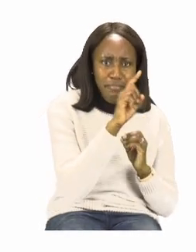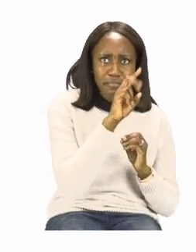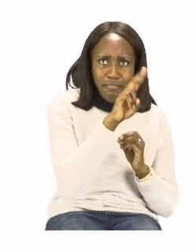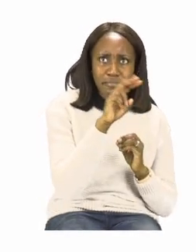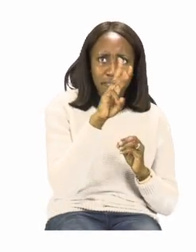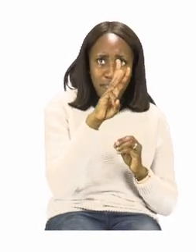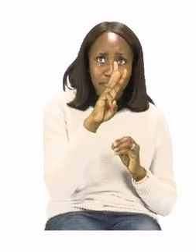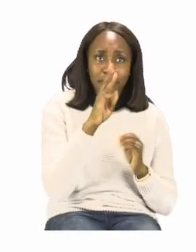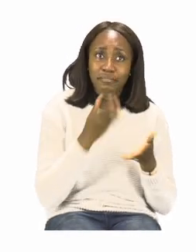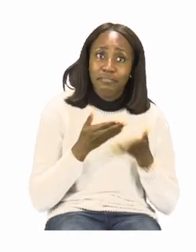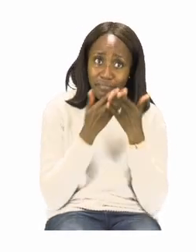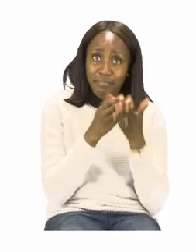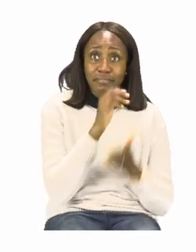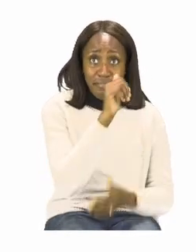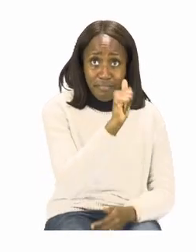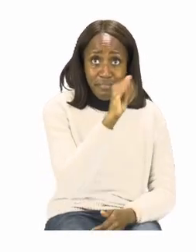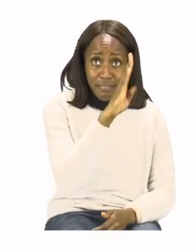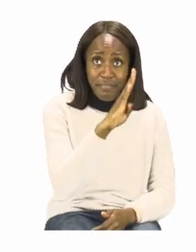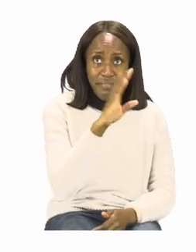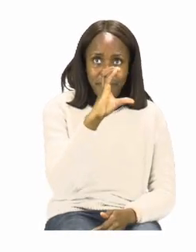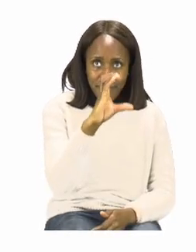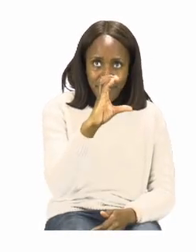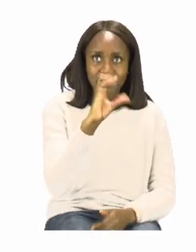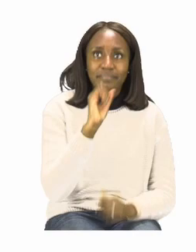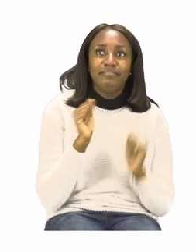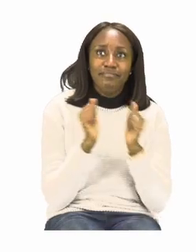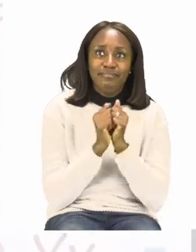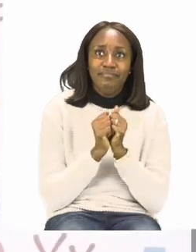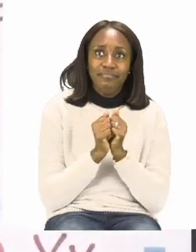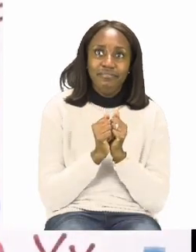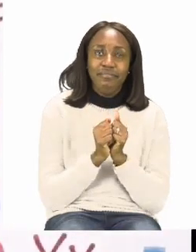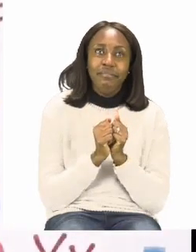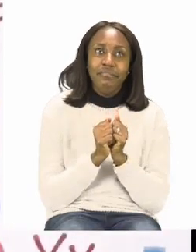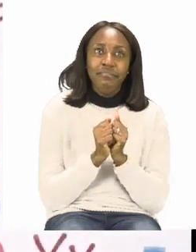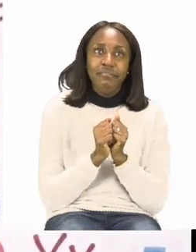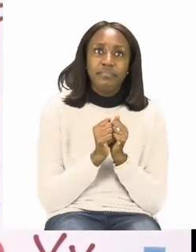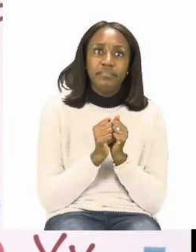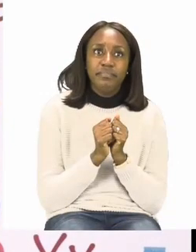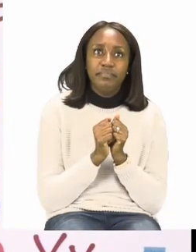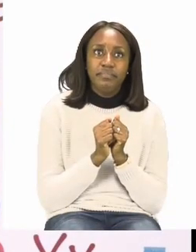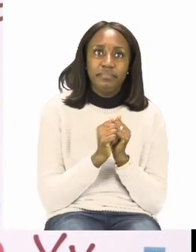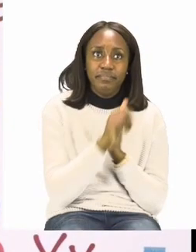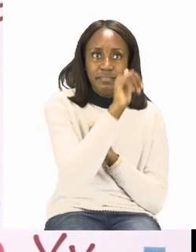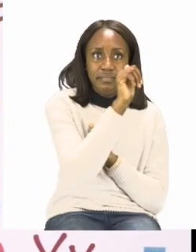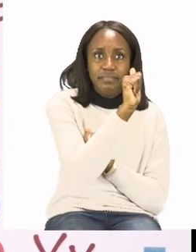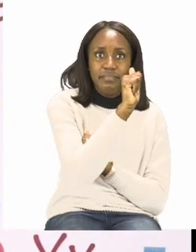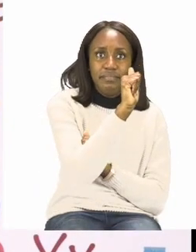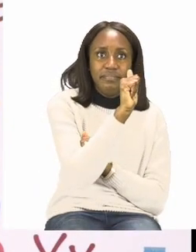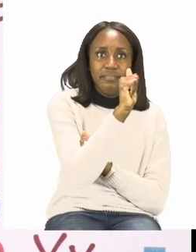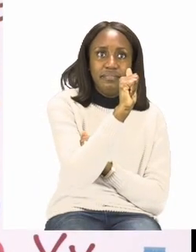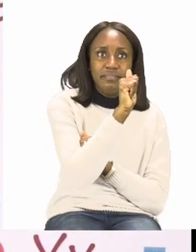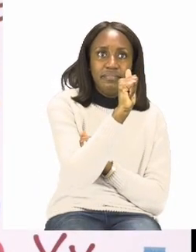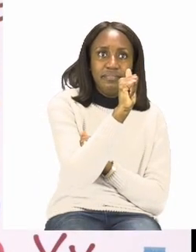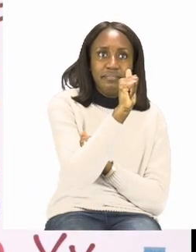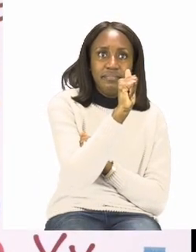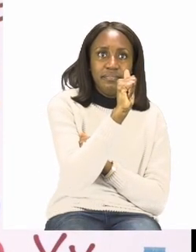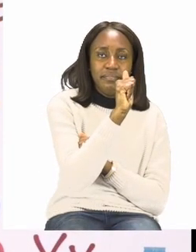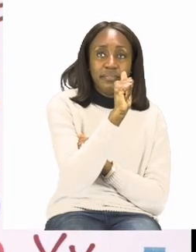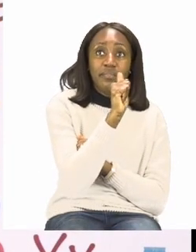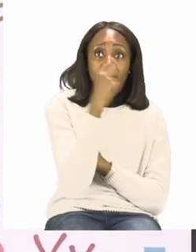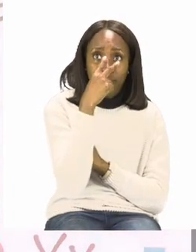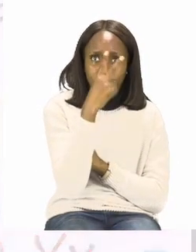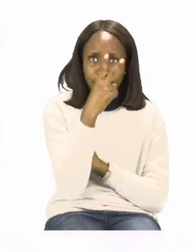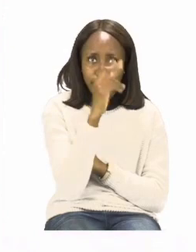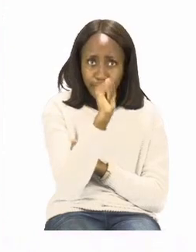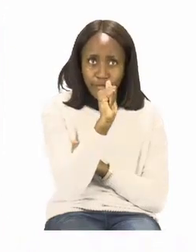A, B, and C together. Let's take a look at A. A has fruits together.